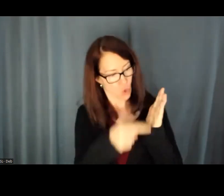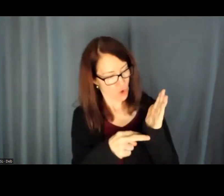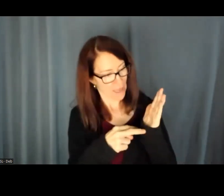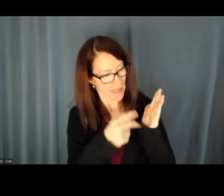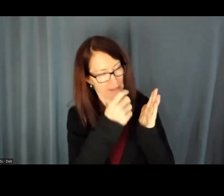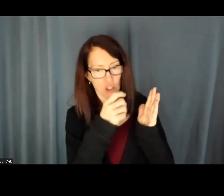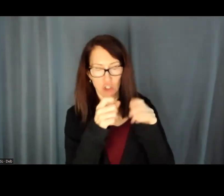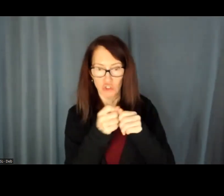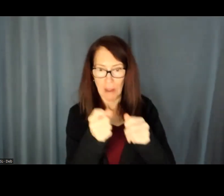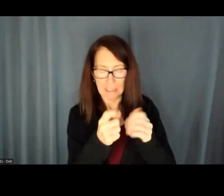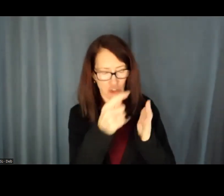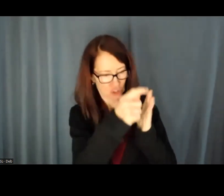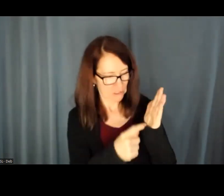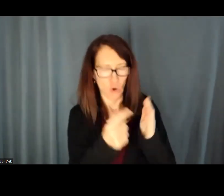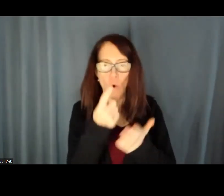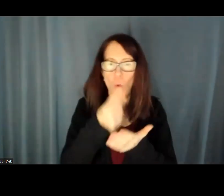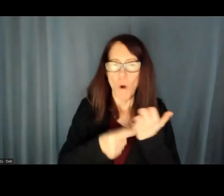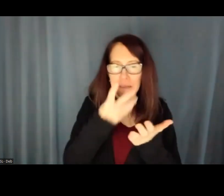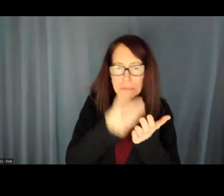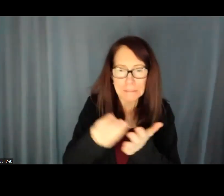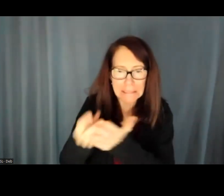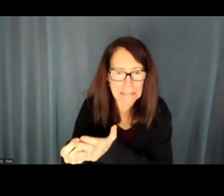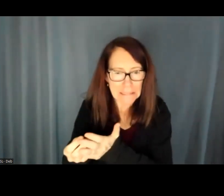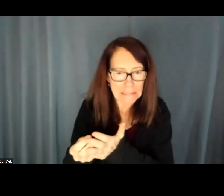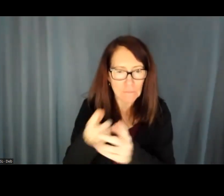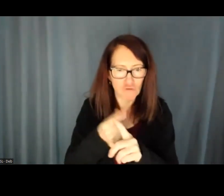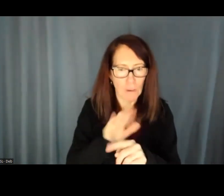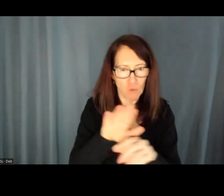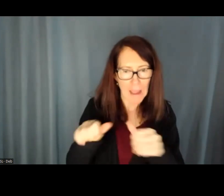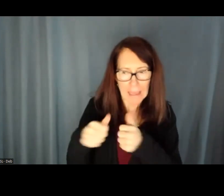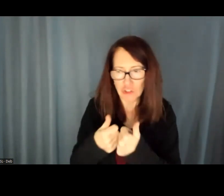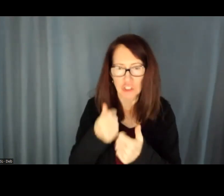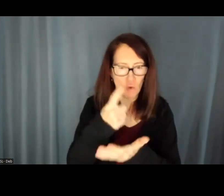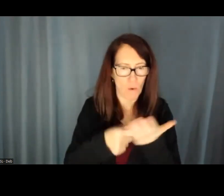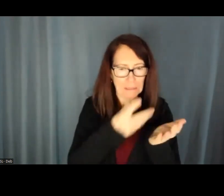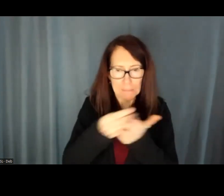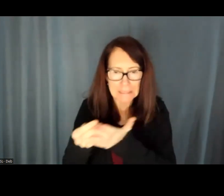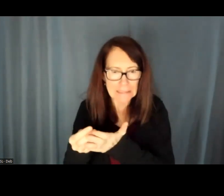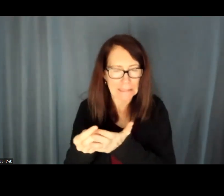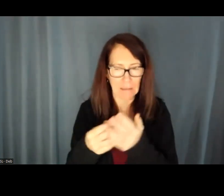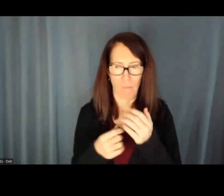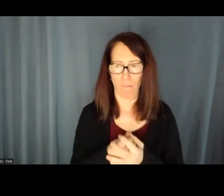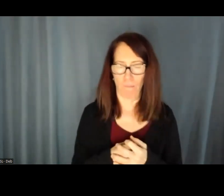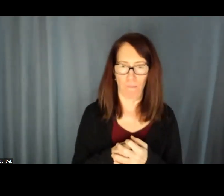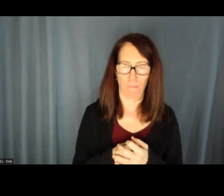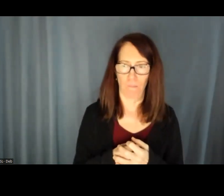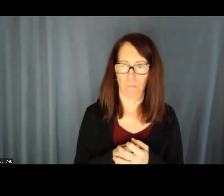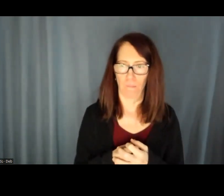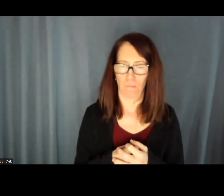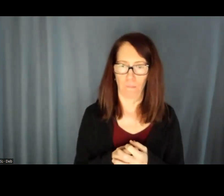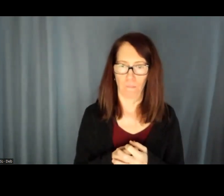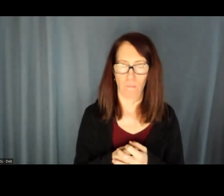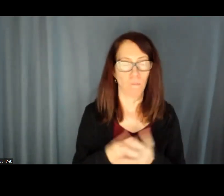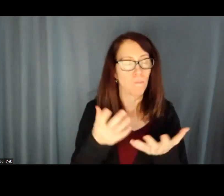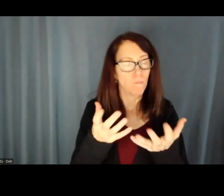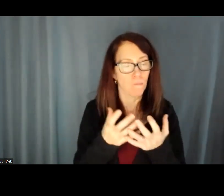have highlighted as part of their strategy. So at this time, I just want to open up the floor to see if there are any other